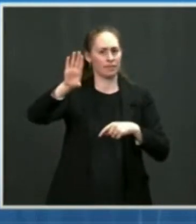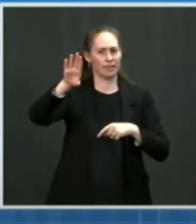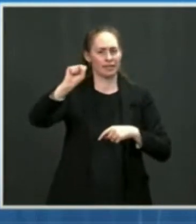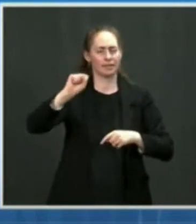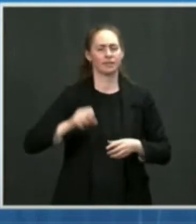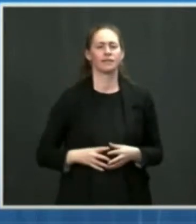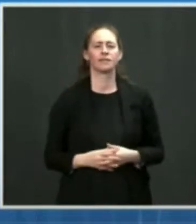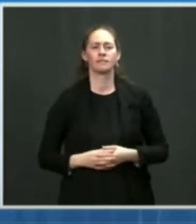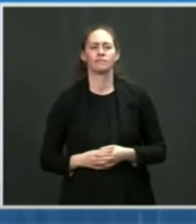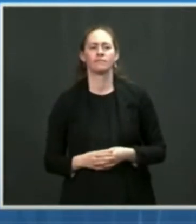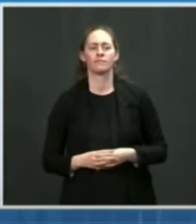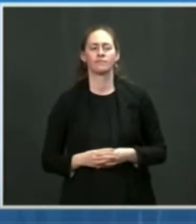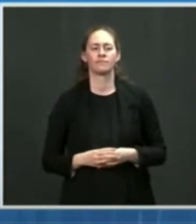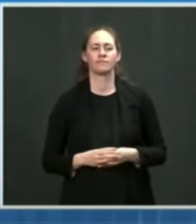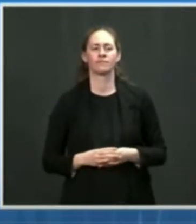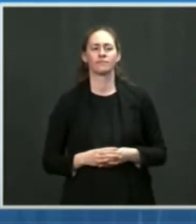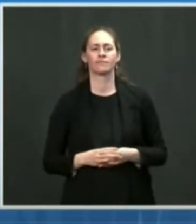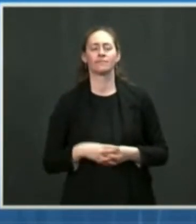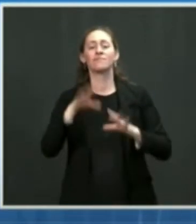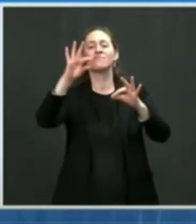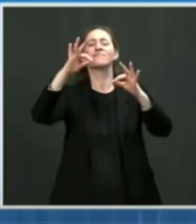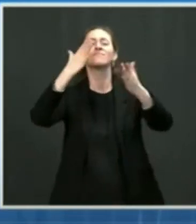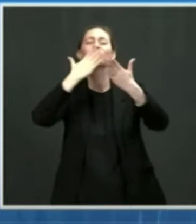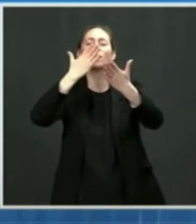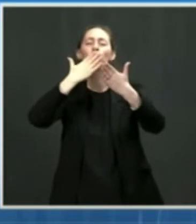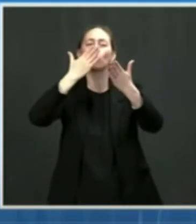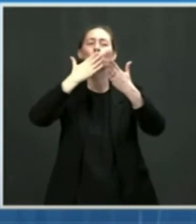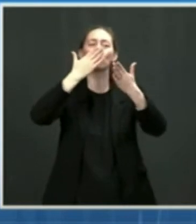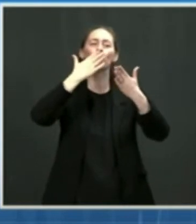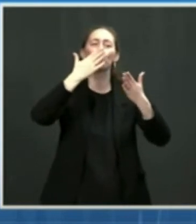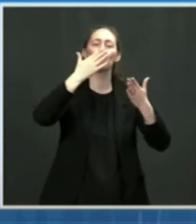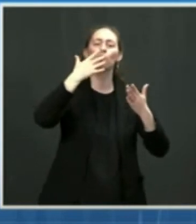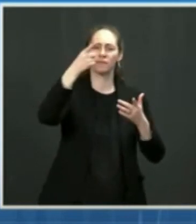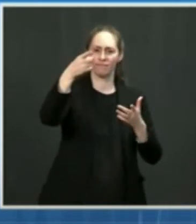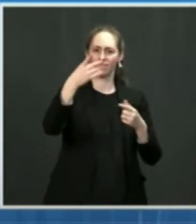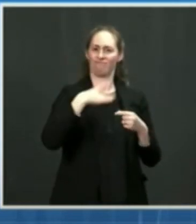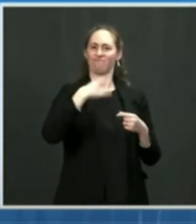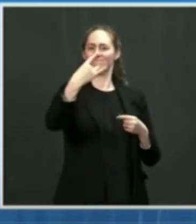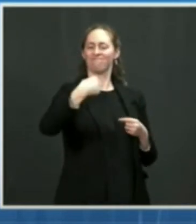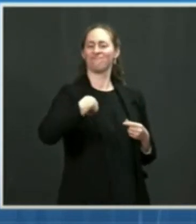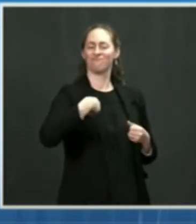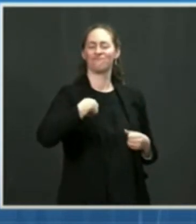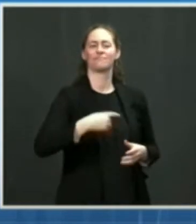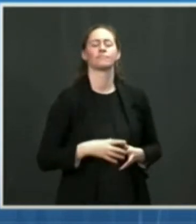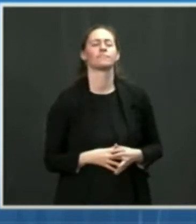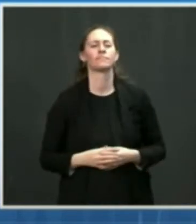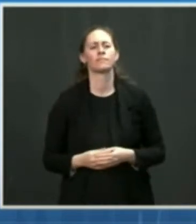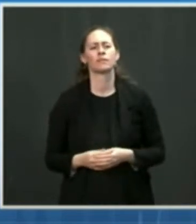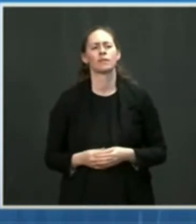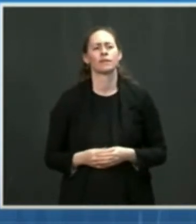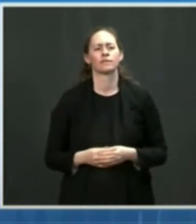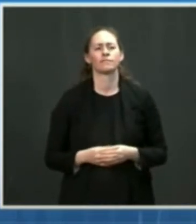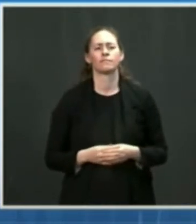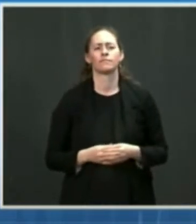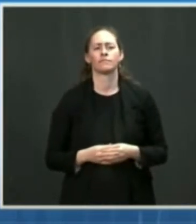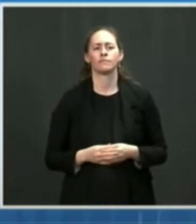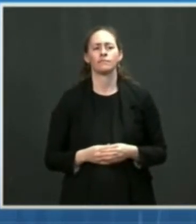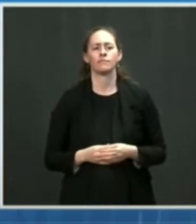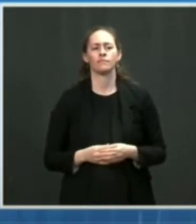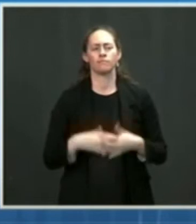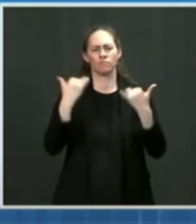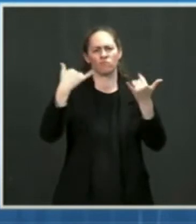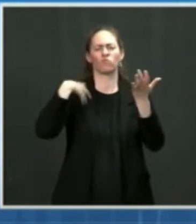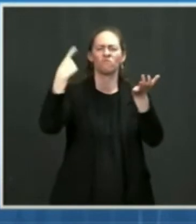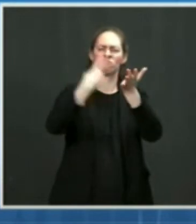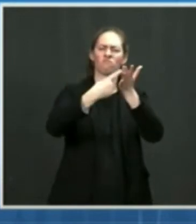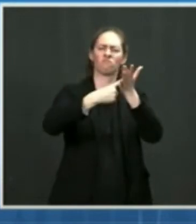Hi there. Thank you so much for taking my question today. My question has to do with kids and vaccines. Right